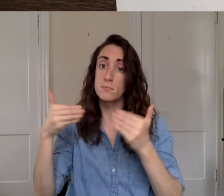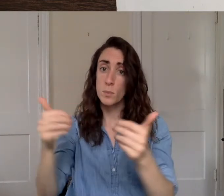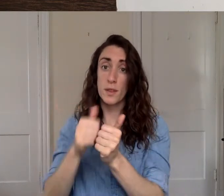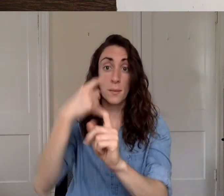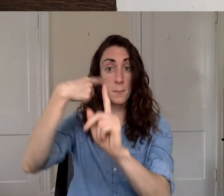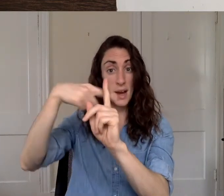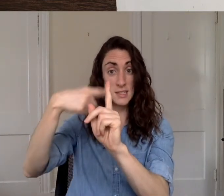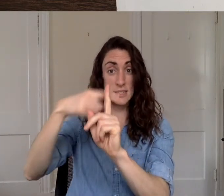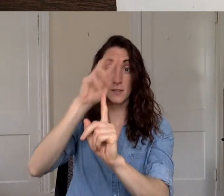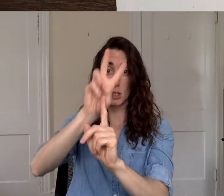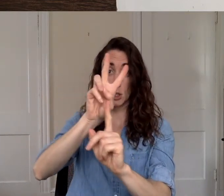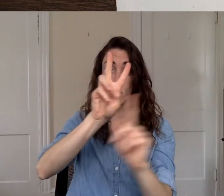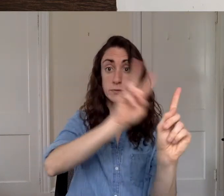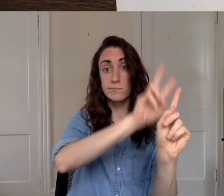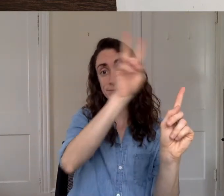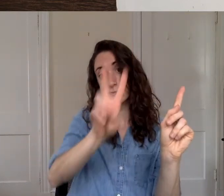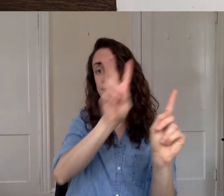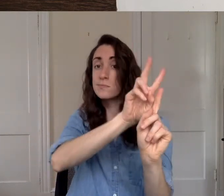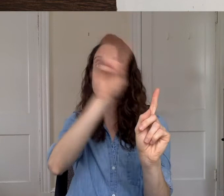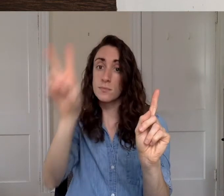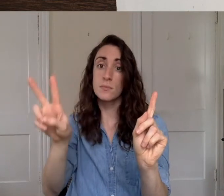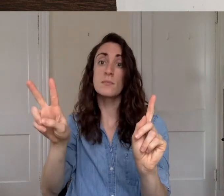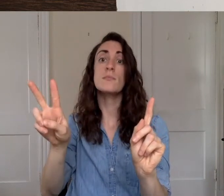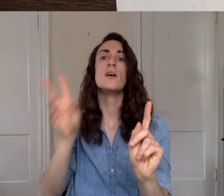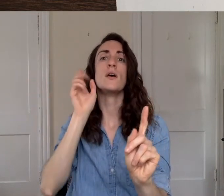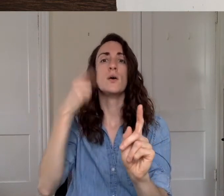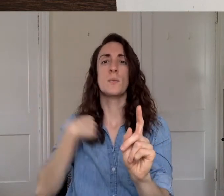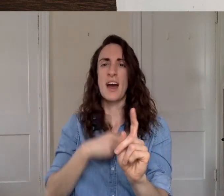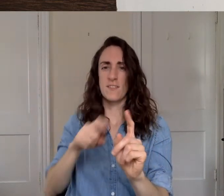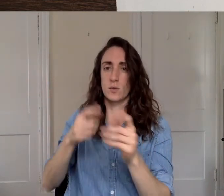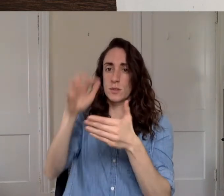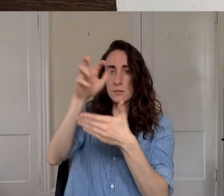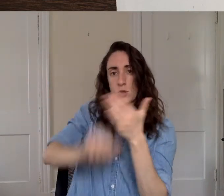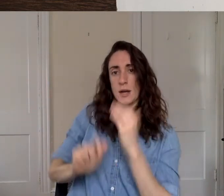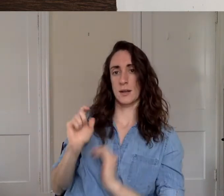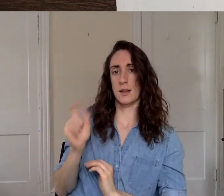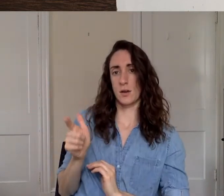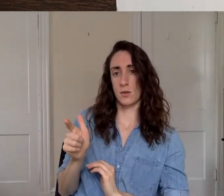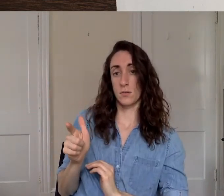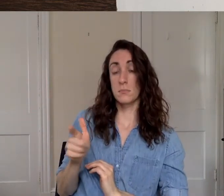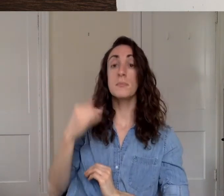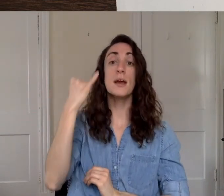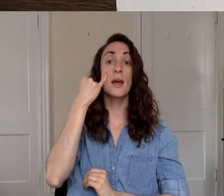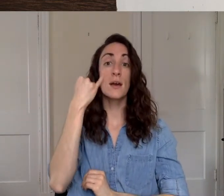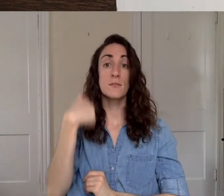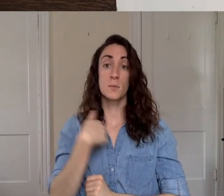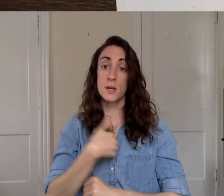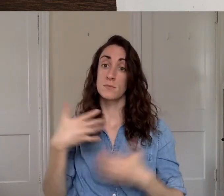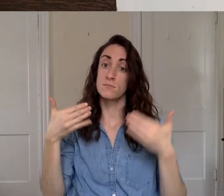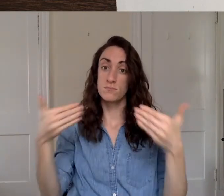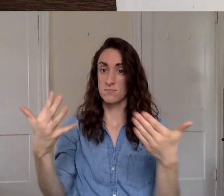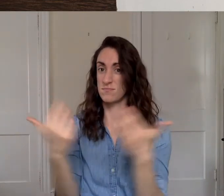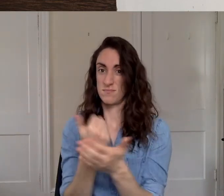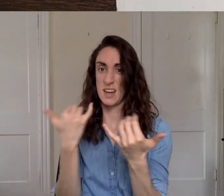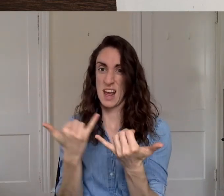then we'll be able to just add the two equations, and negative 4y plus 4y will still eliminate.